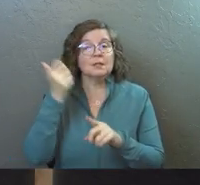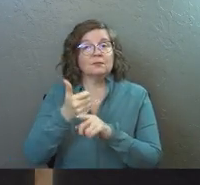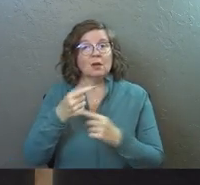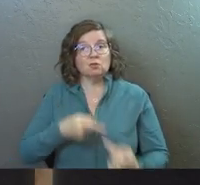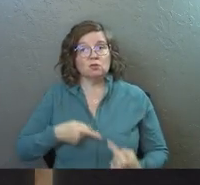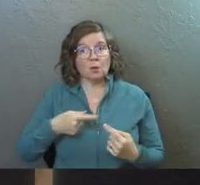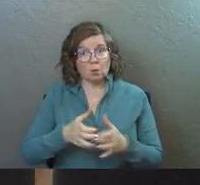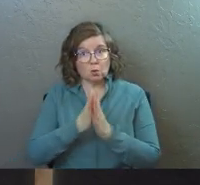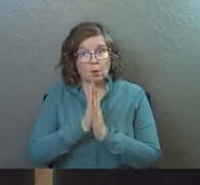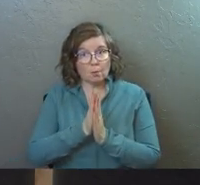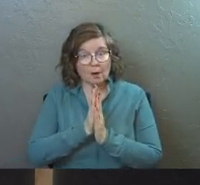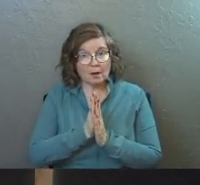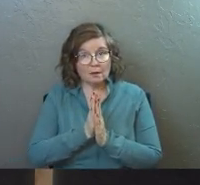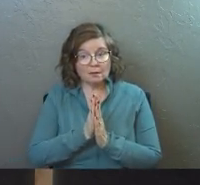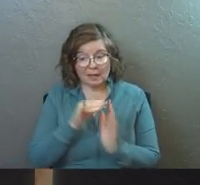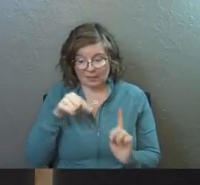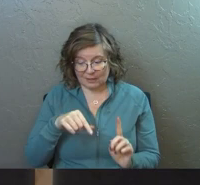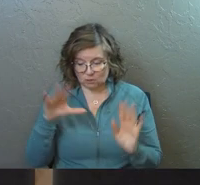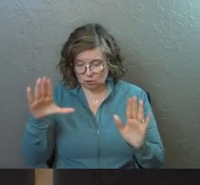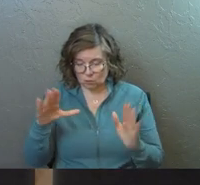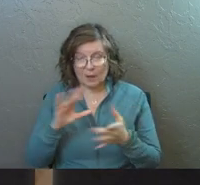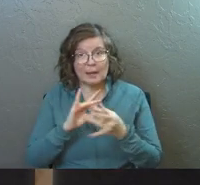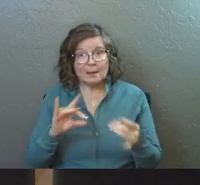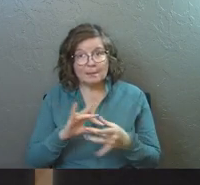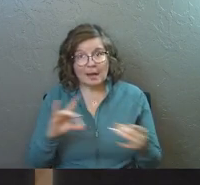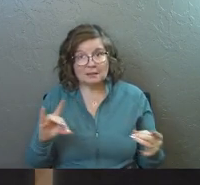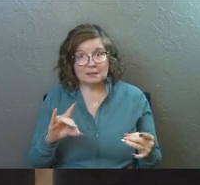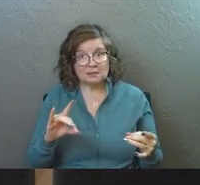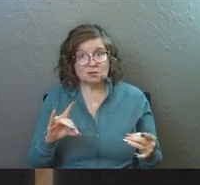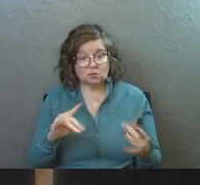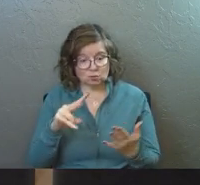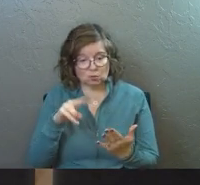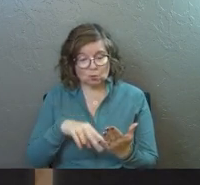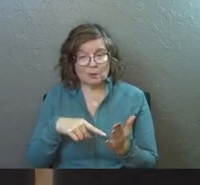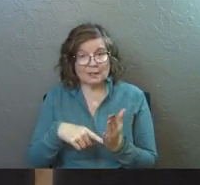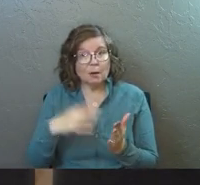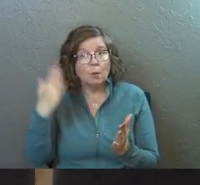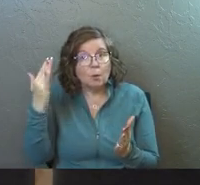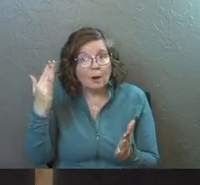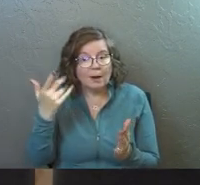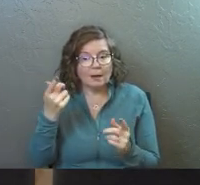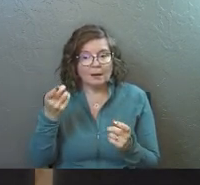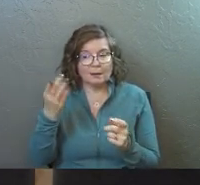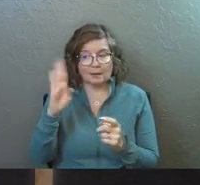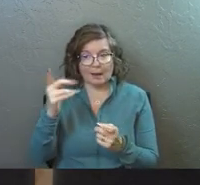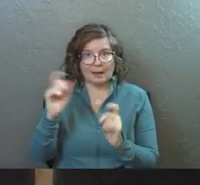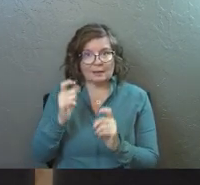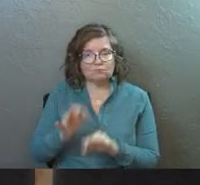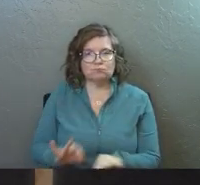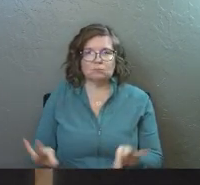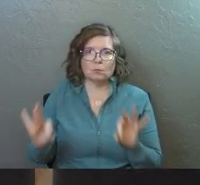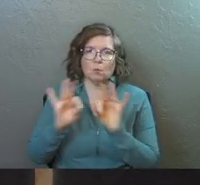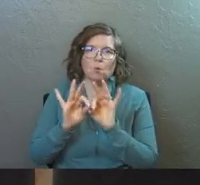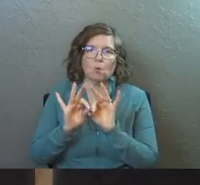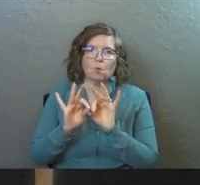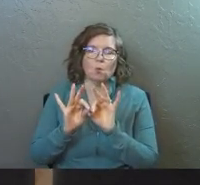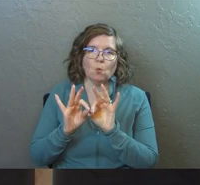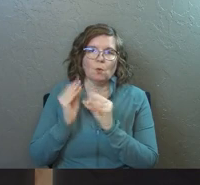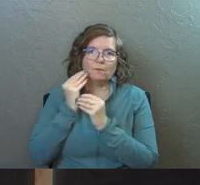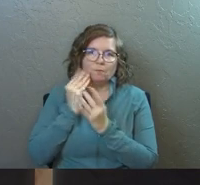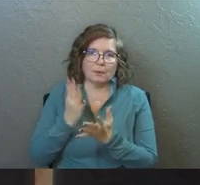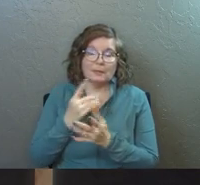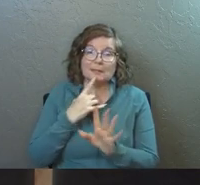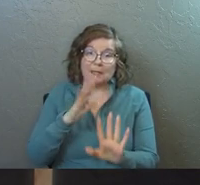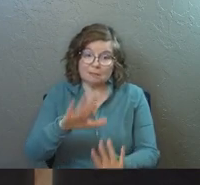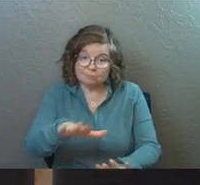struggling with your prayer life, this is a great passage to go to. Because God gives us some really important things here. He